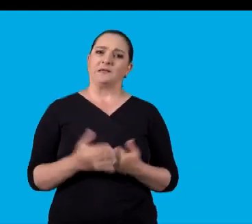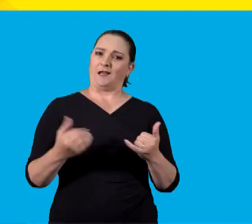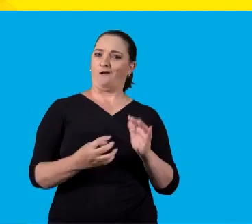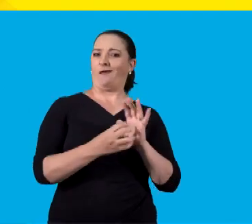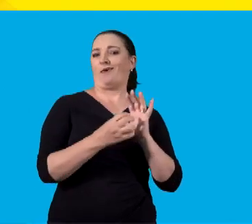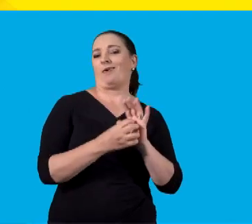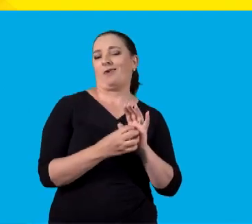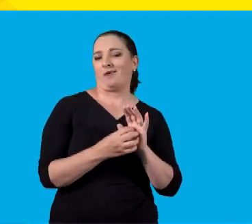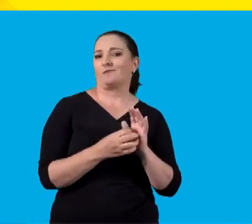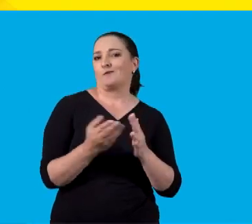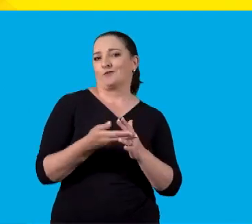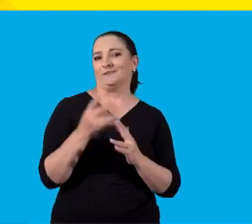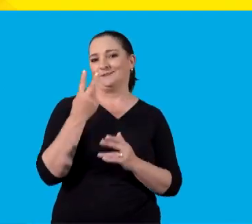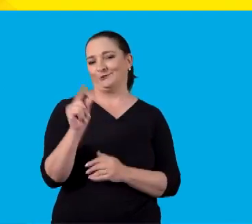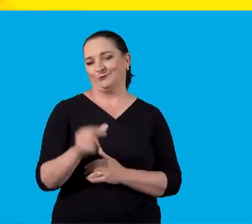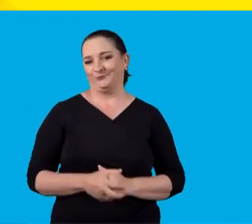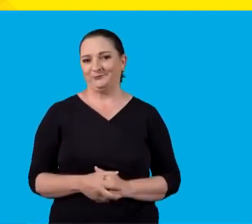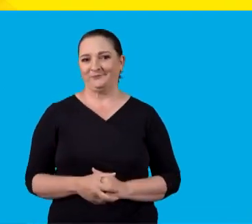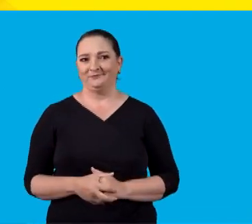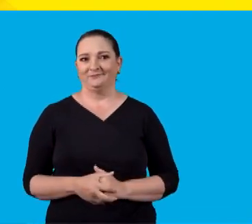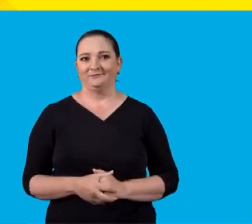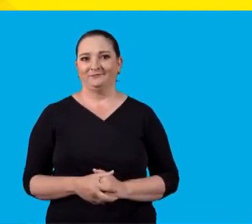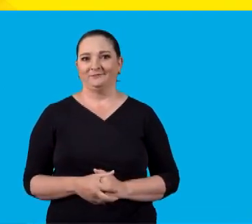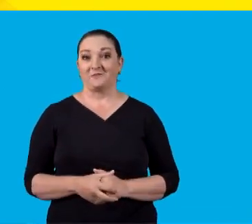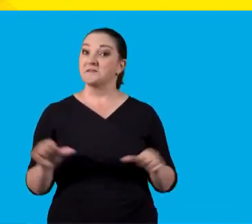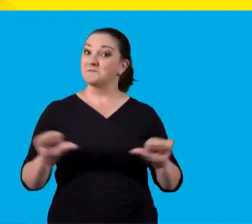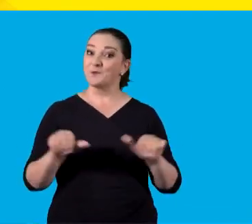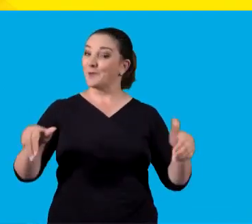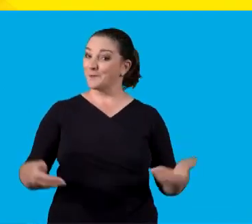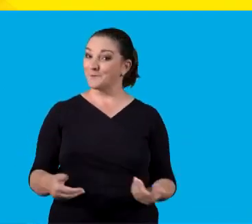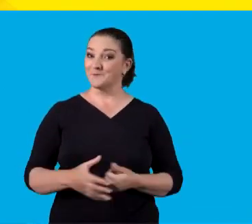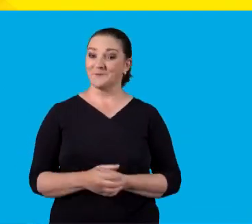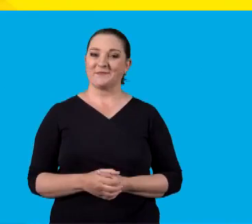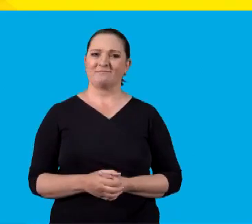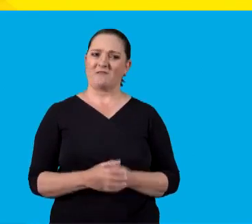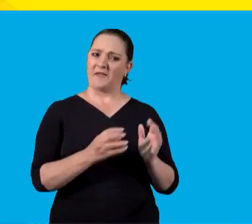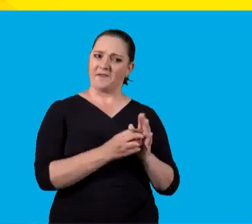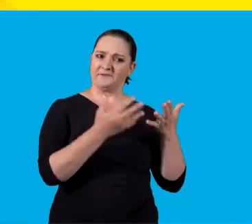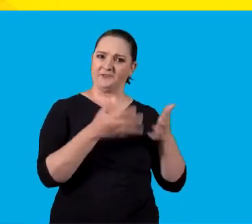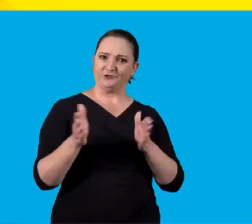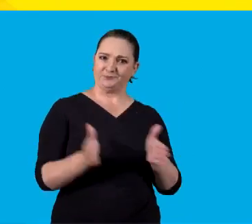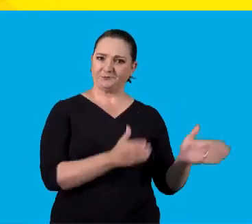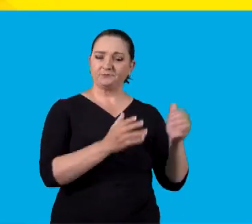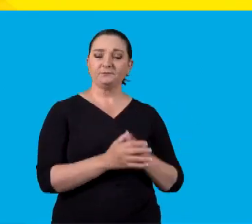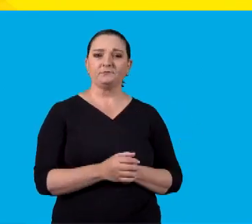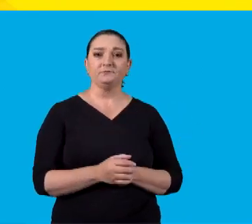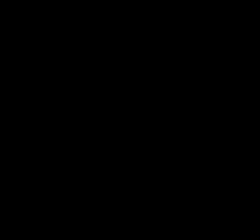I hope I've shed light onto this. Dear learners, we'll go for an ad break, and I'll see you